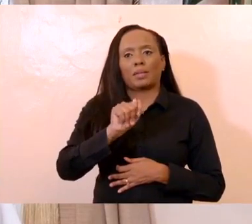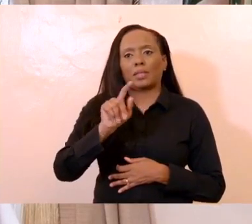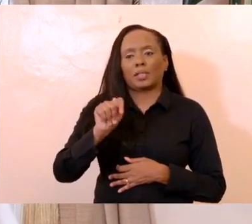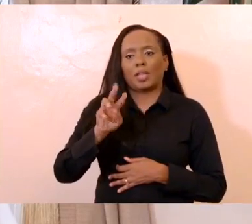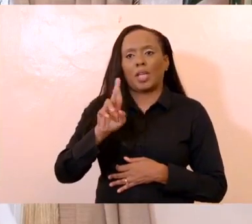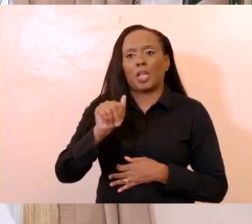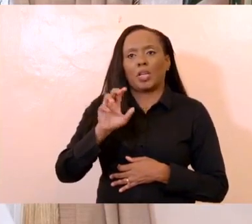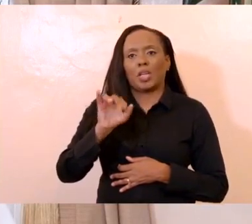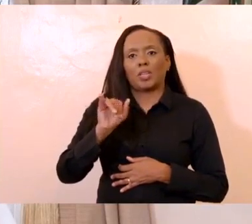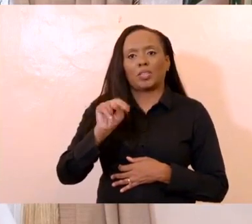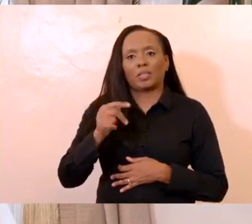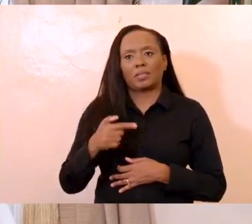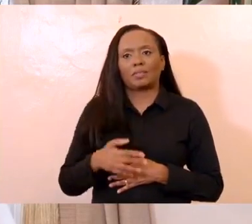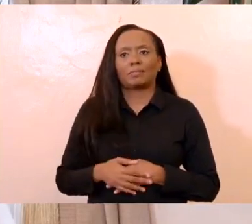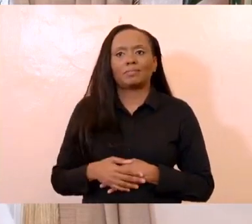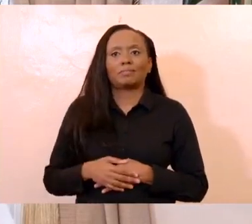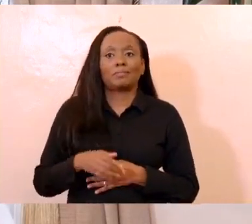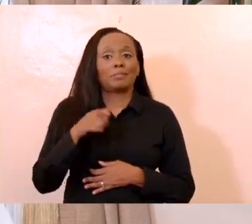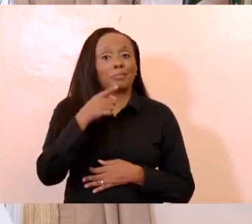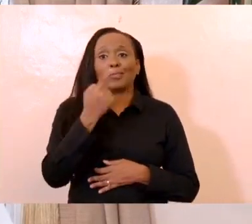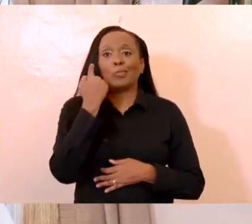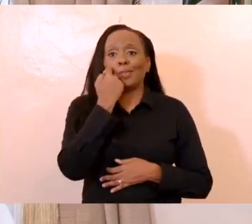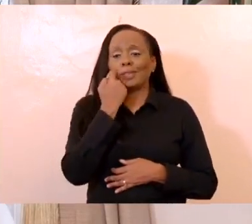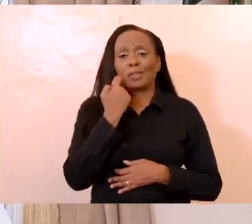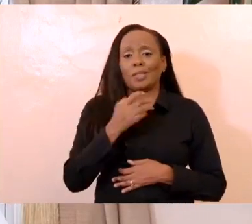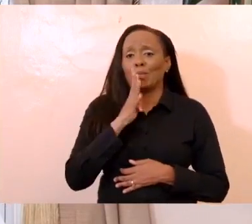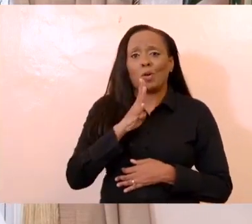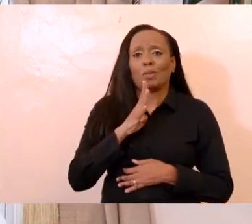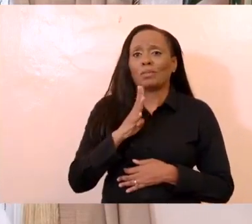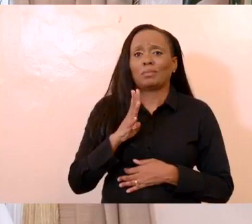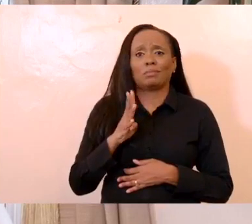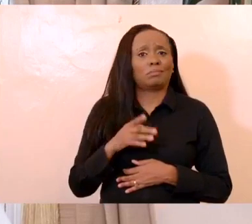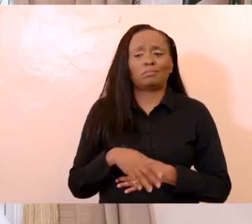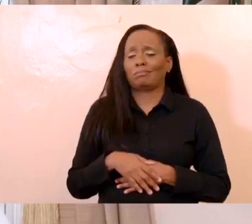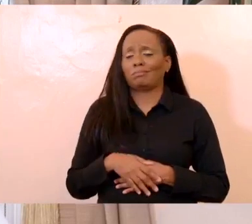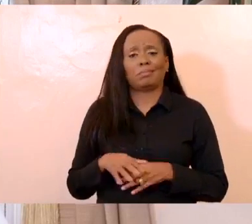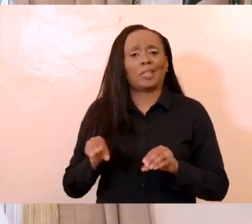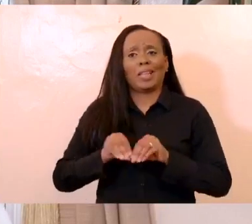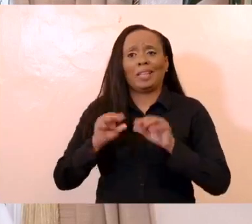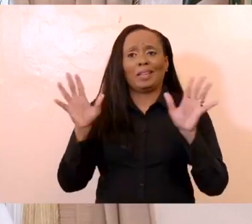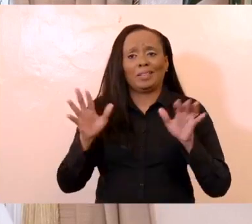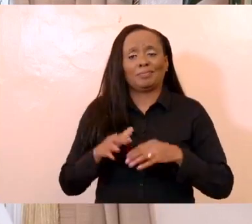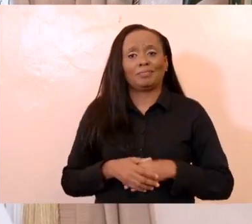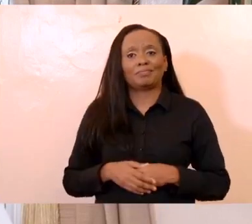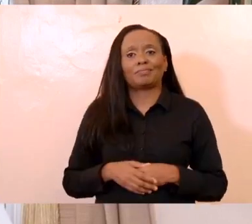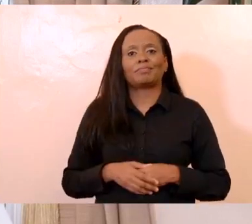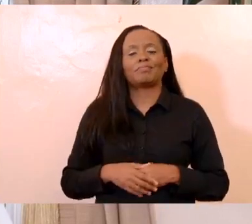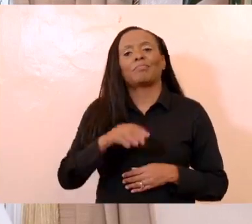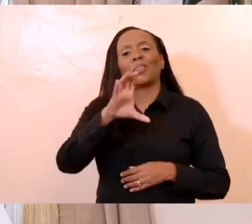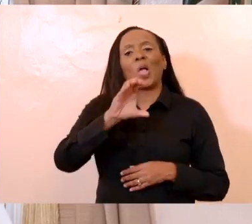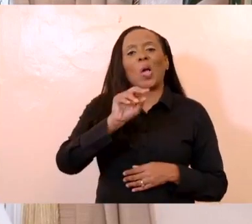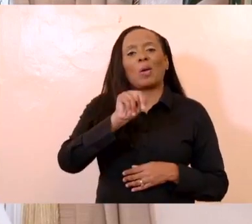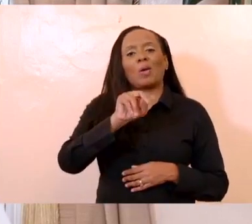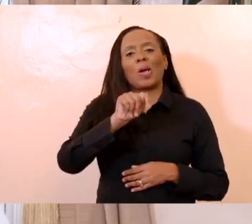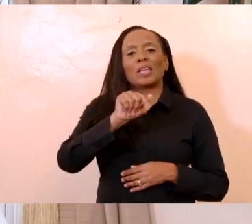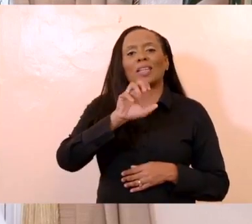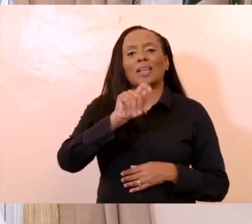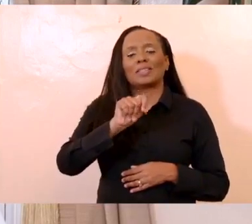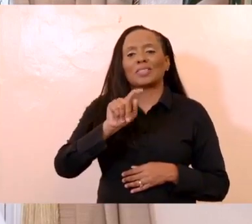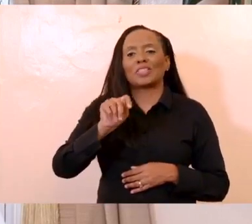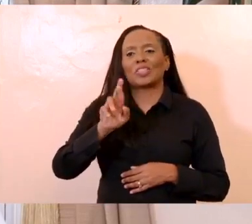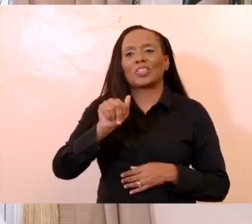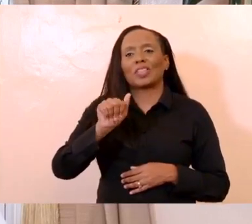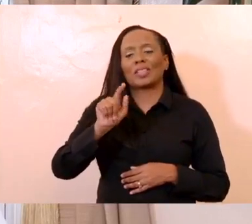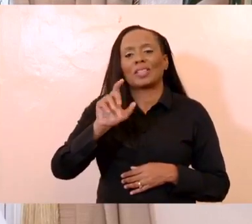Incidentally, what you said there pretty much explains most of it. So contact tracing is the process by which during an outbreak